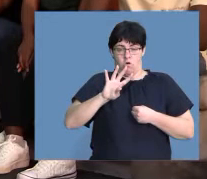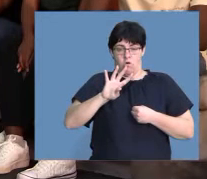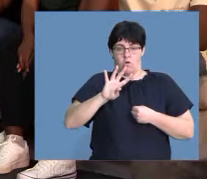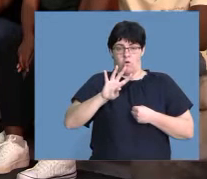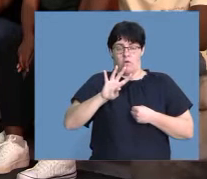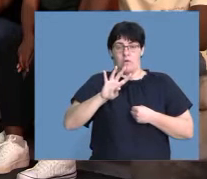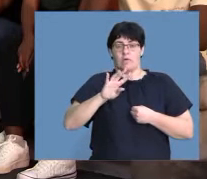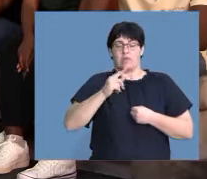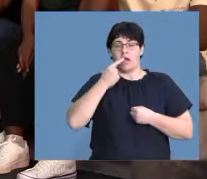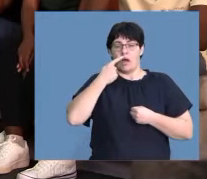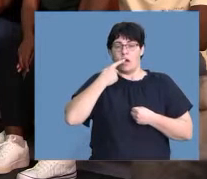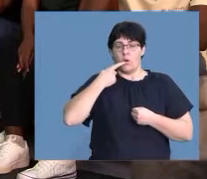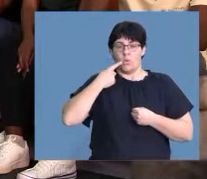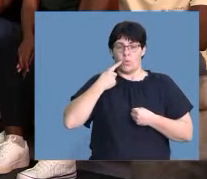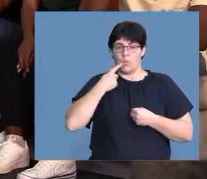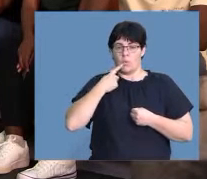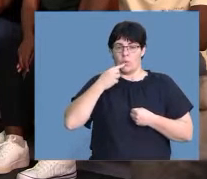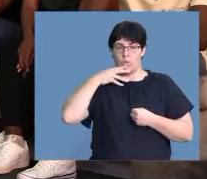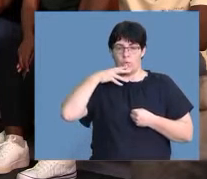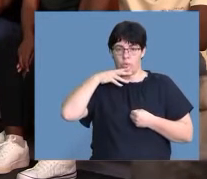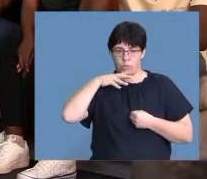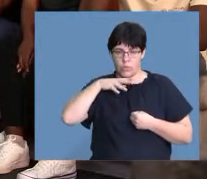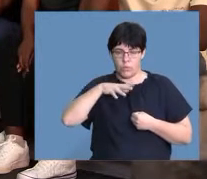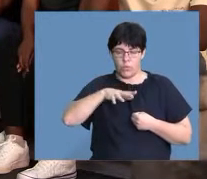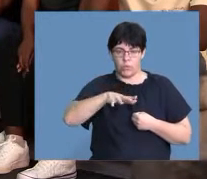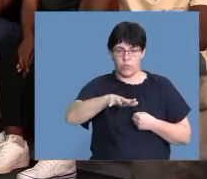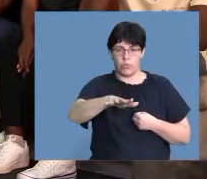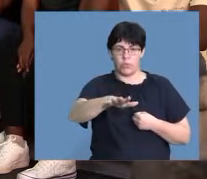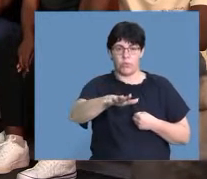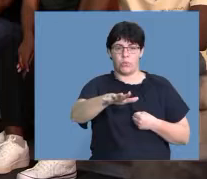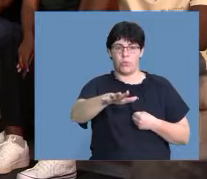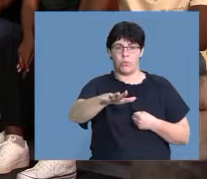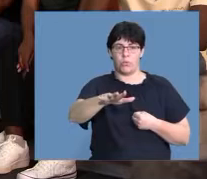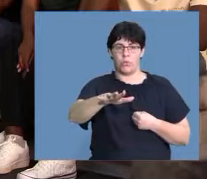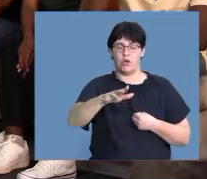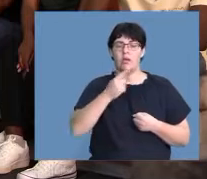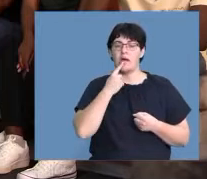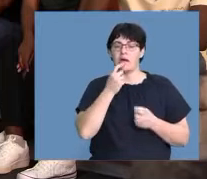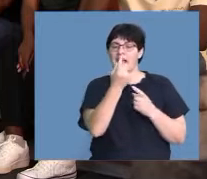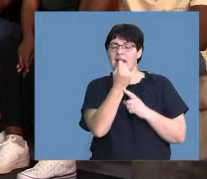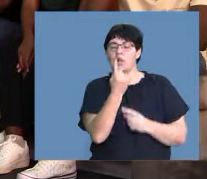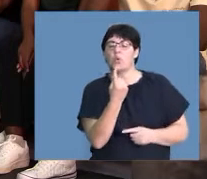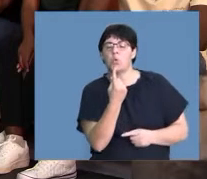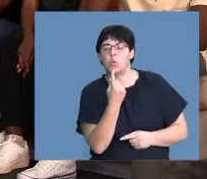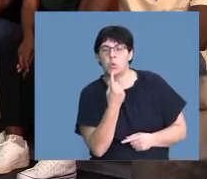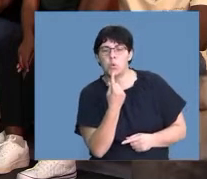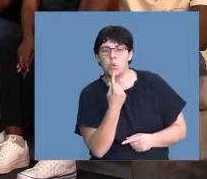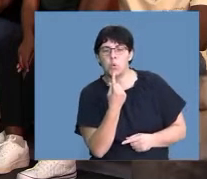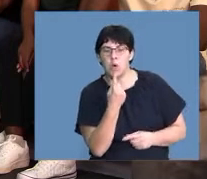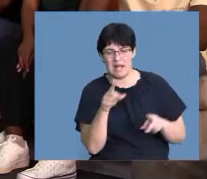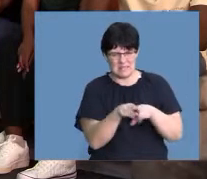going to breathe out, and the way that you breathe out is like you're blowing out your birthday candles.